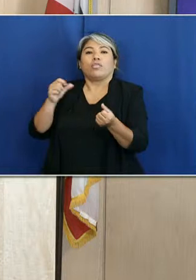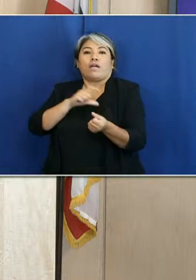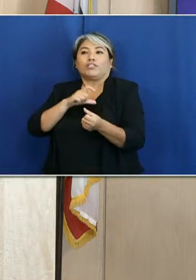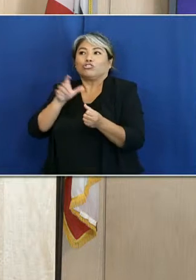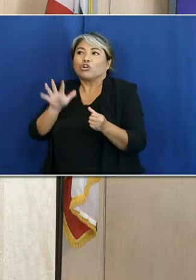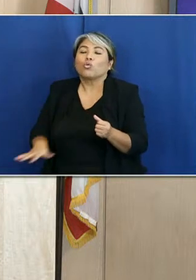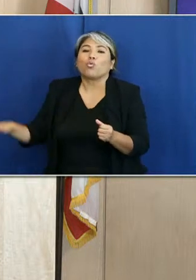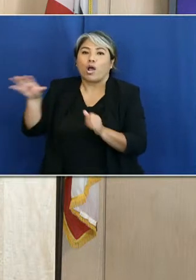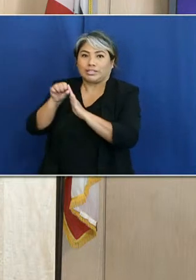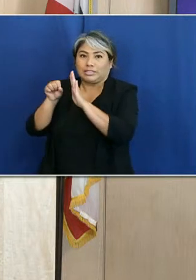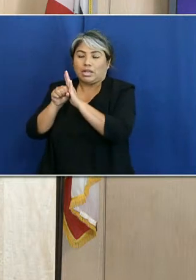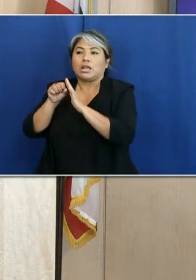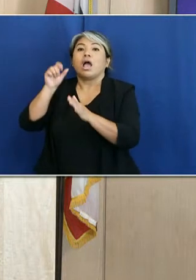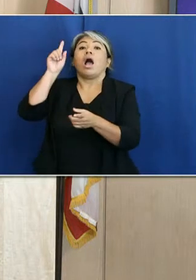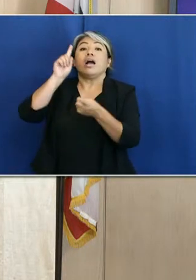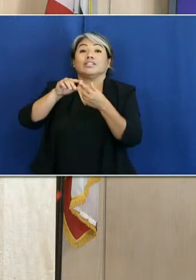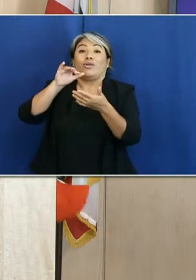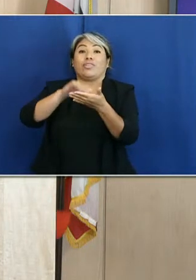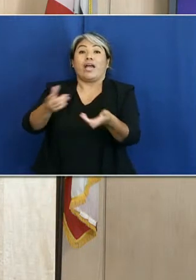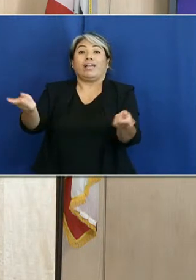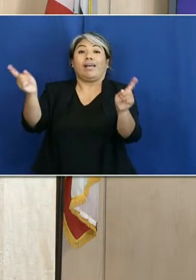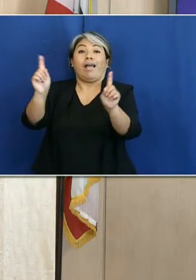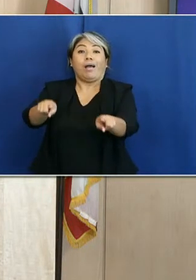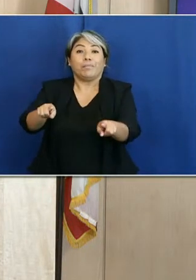state. So until that happens,